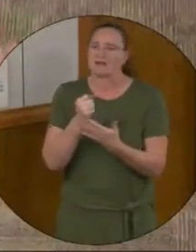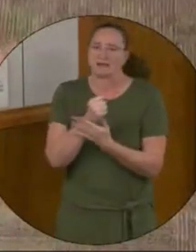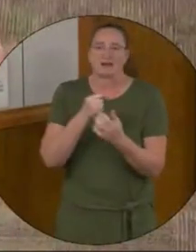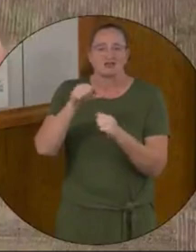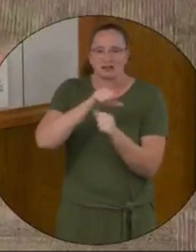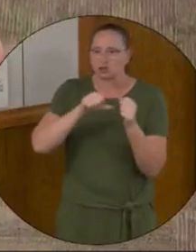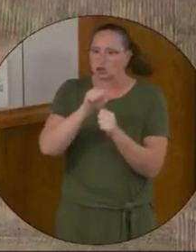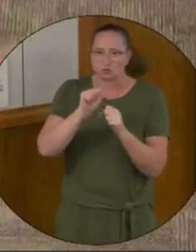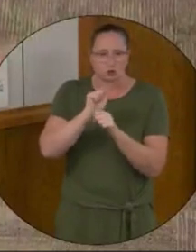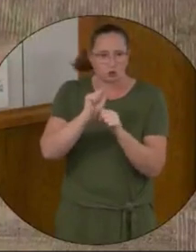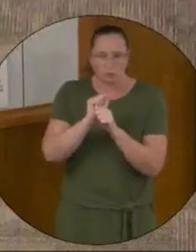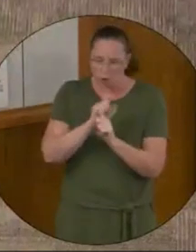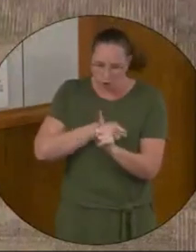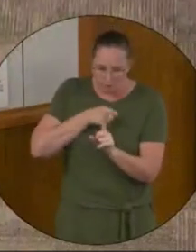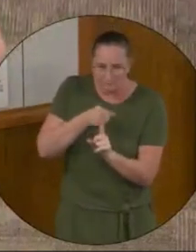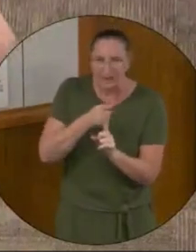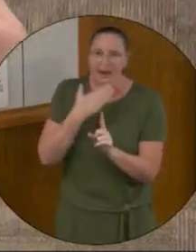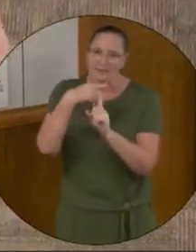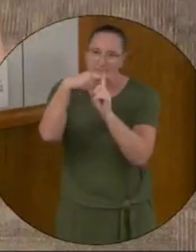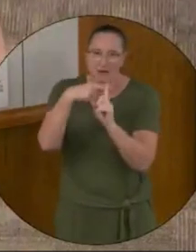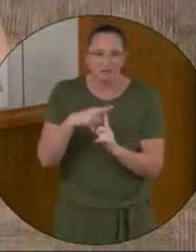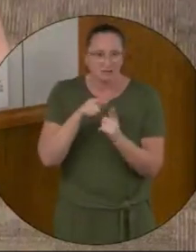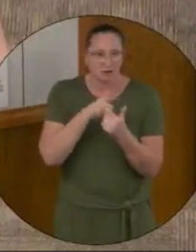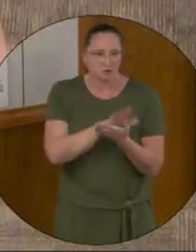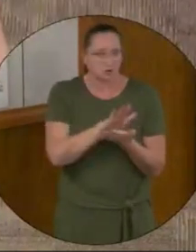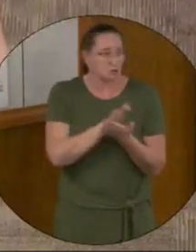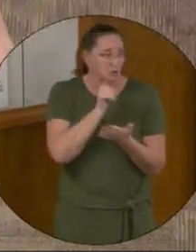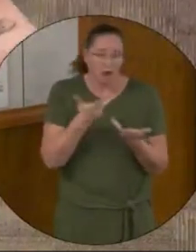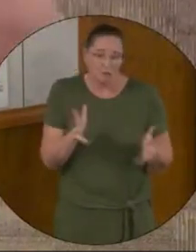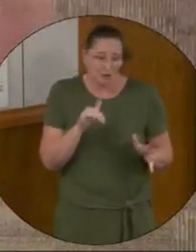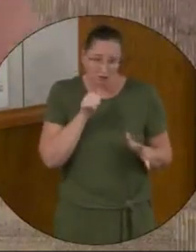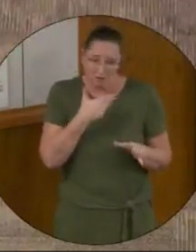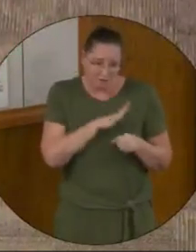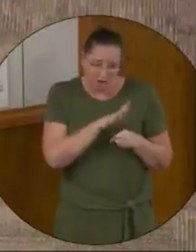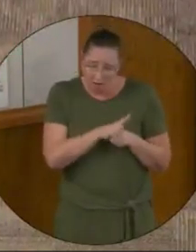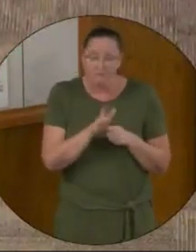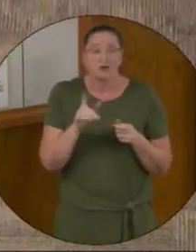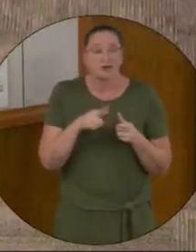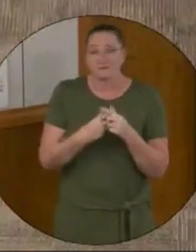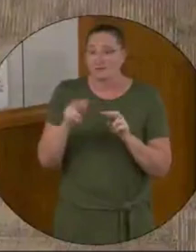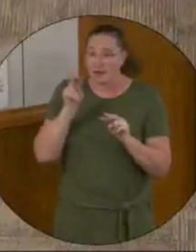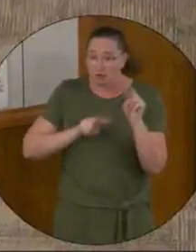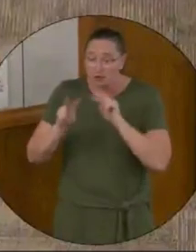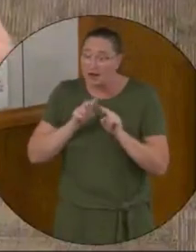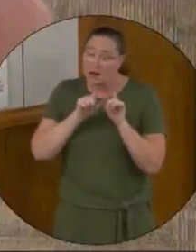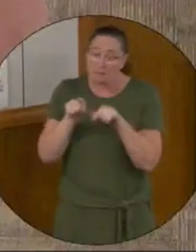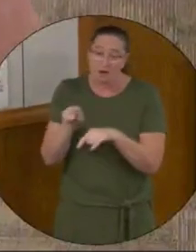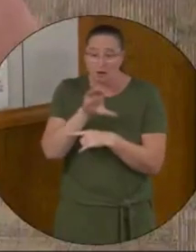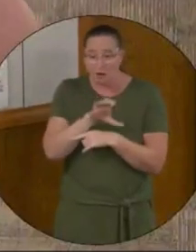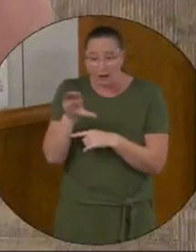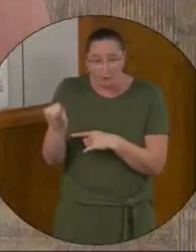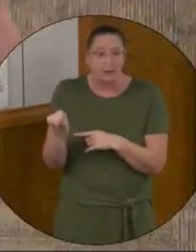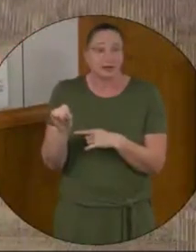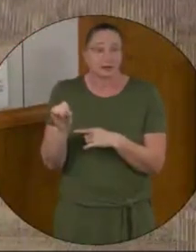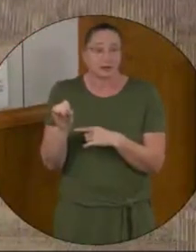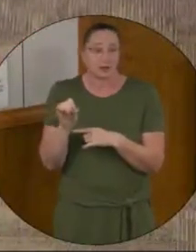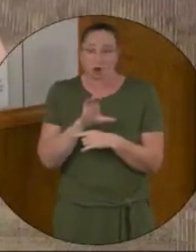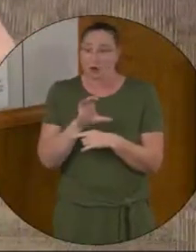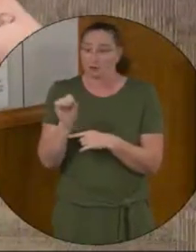the good that they do in our schools. And we already don't have enough, right? If they look at coming to Clark County and they see that they're going